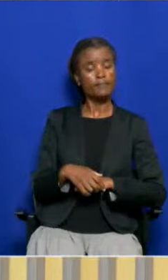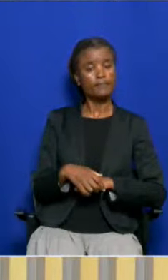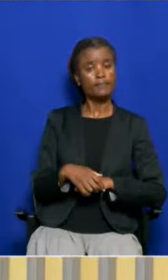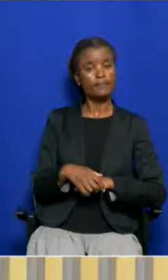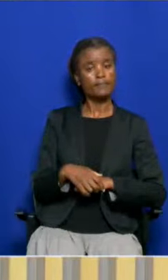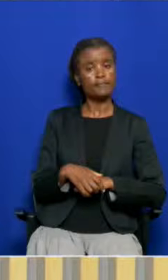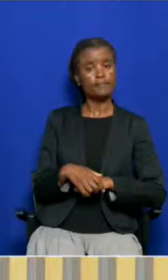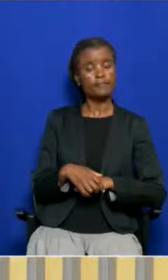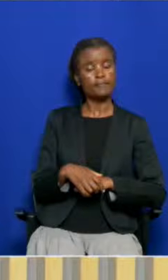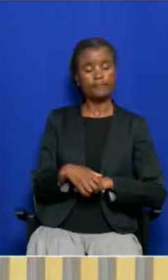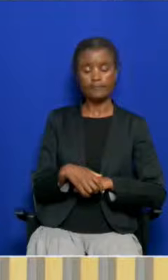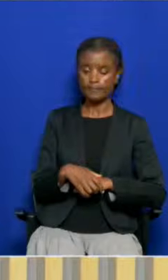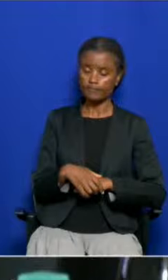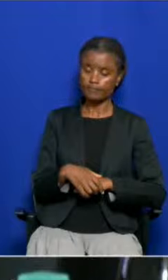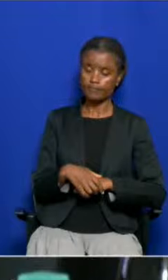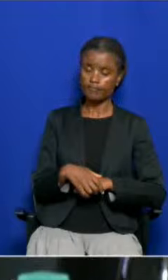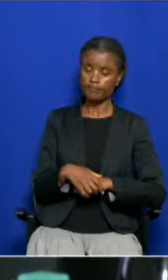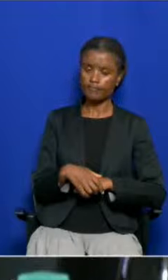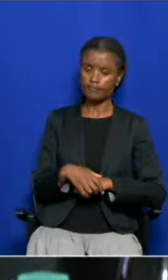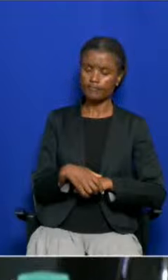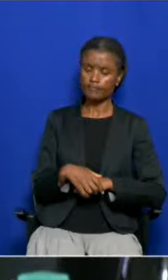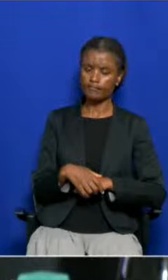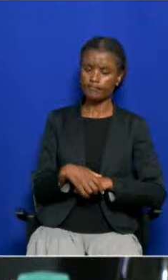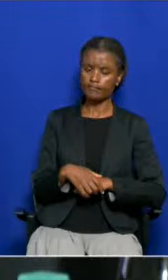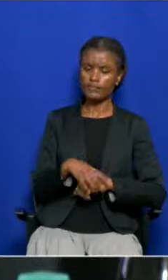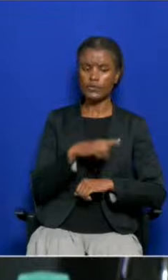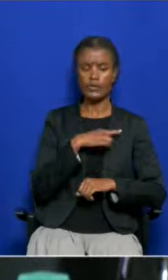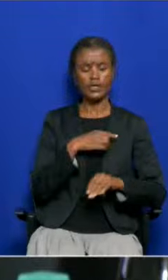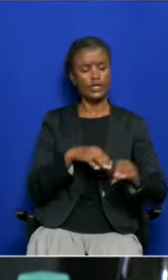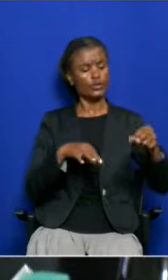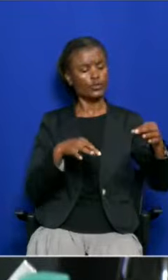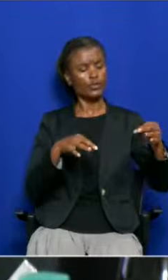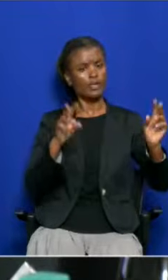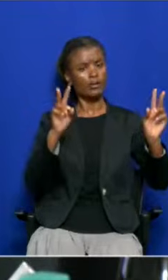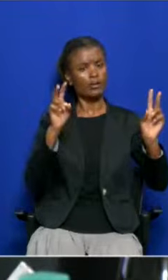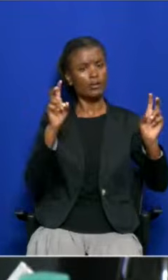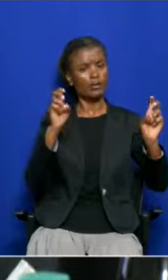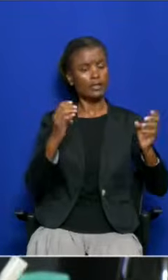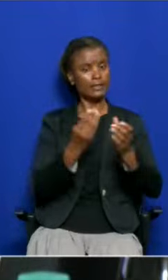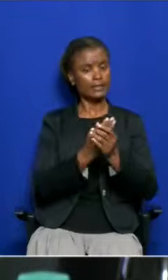So why does the heading of this document say case numbers for Joe Sibanyoni?